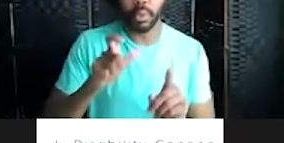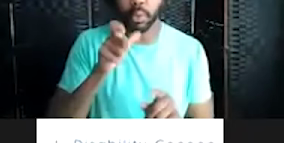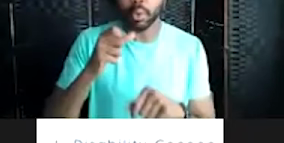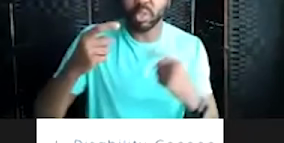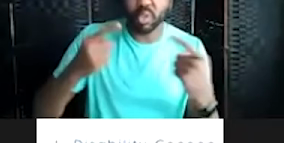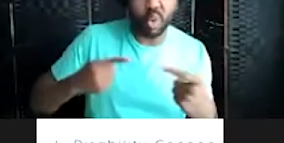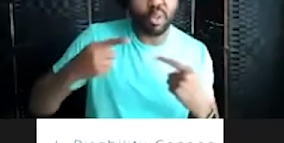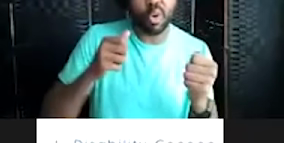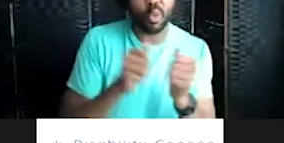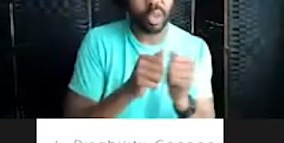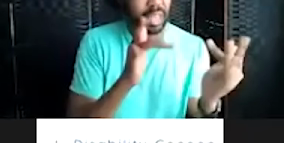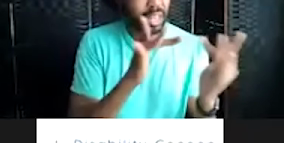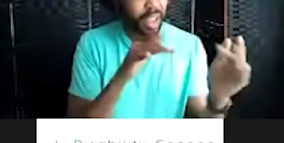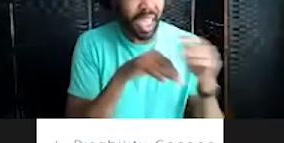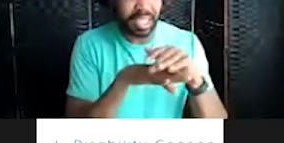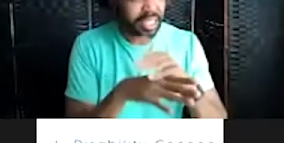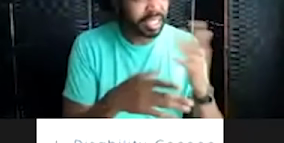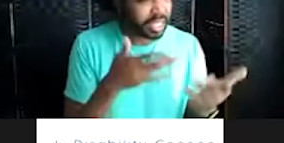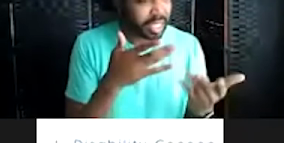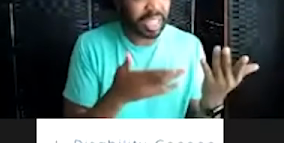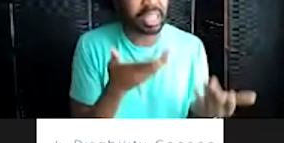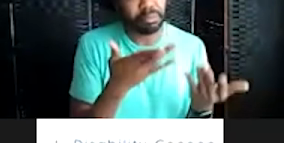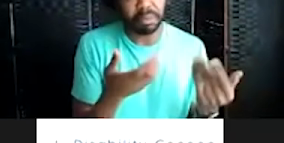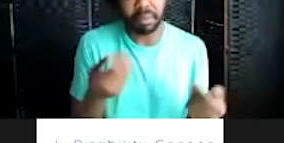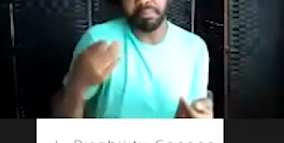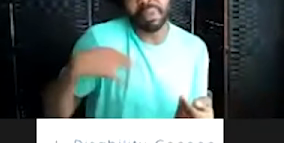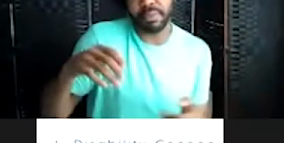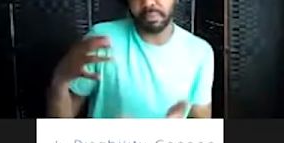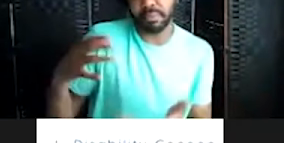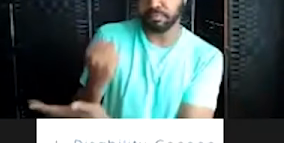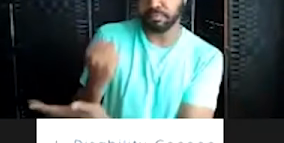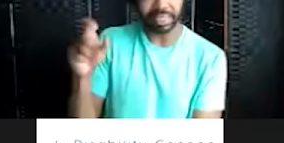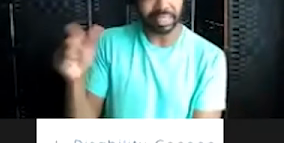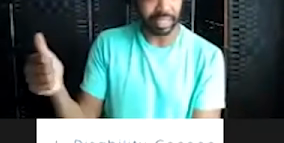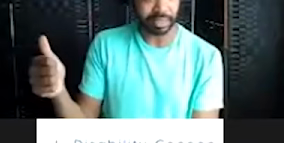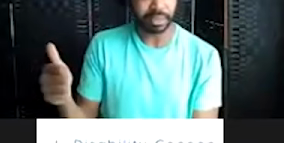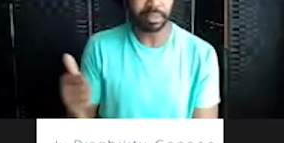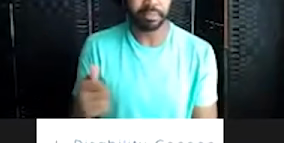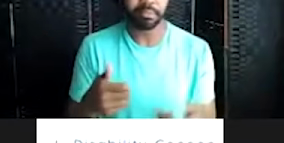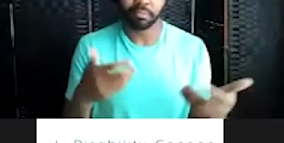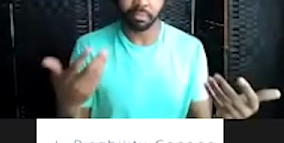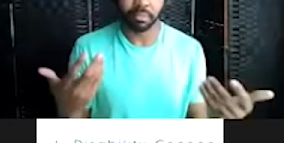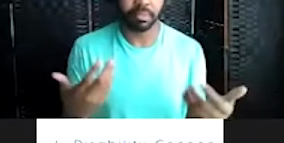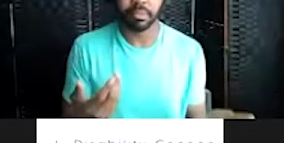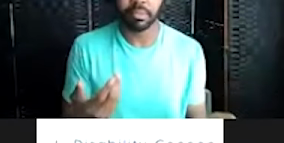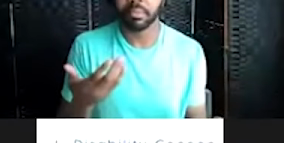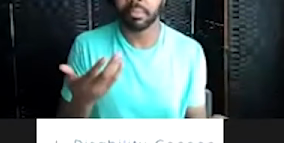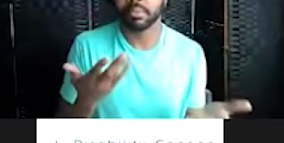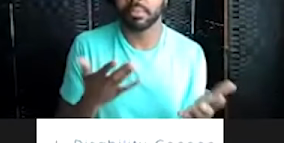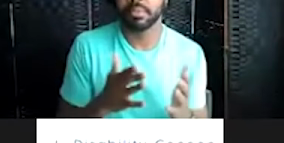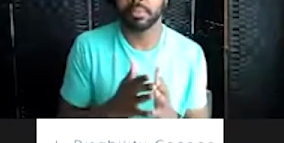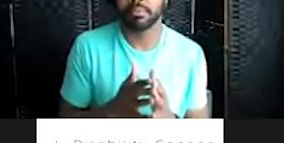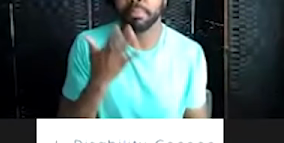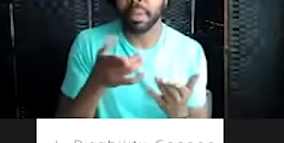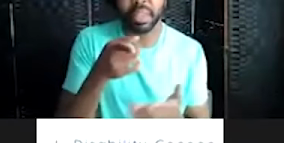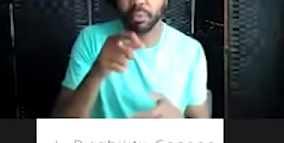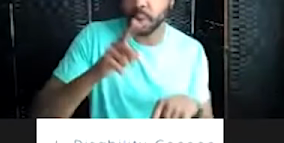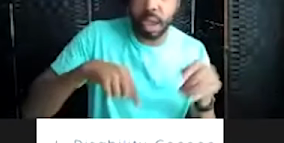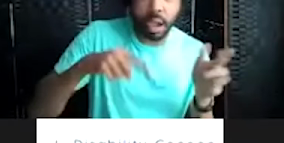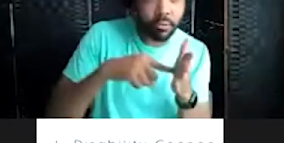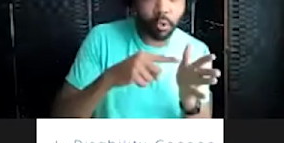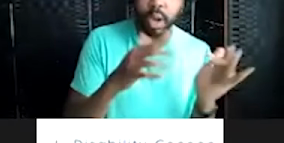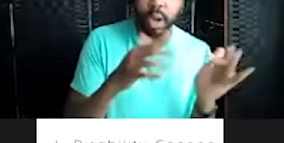internet access, for a number of reasons, whether that's being able to financially afford that, or